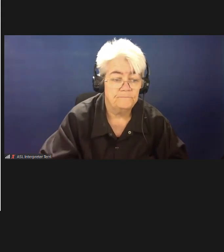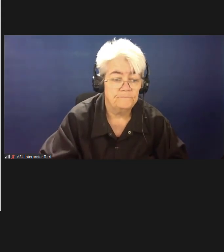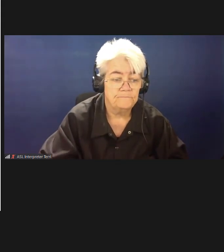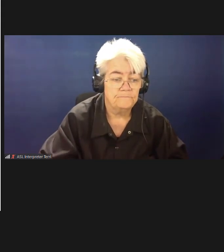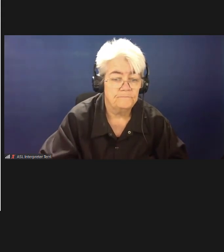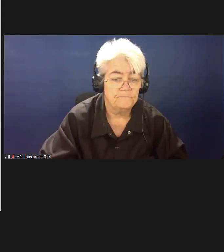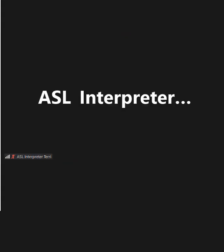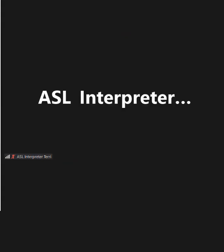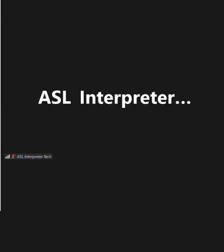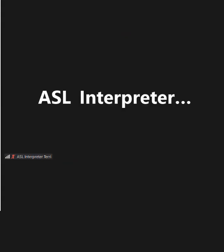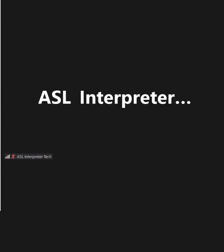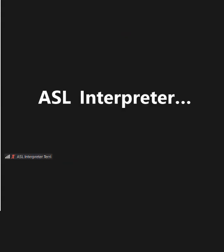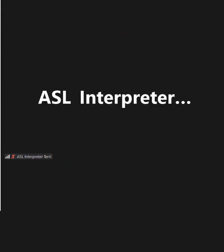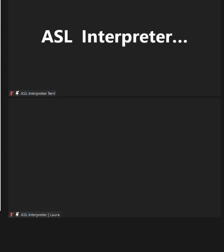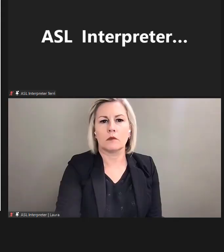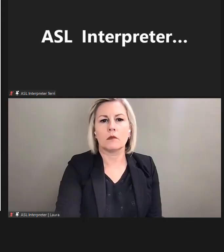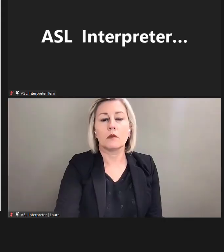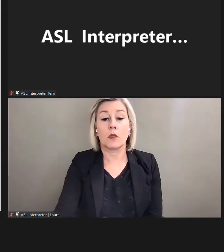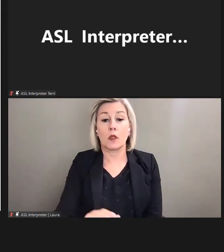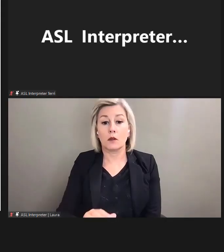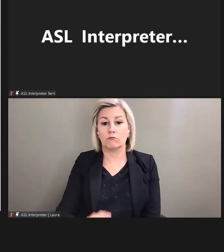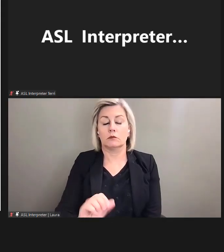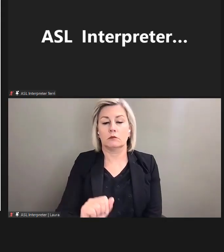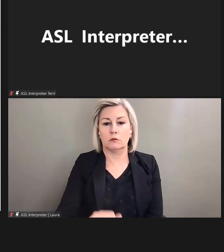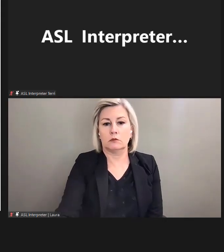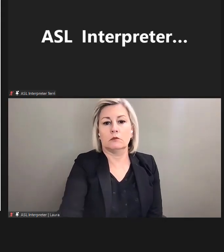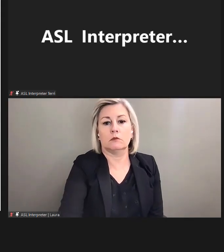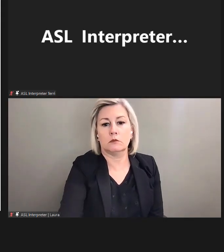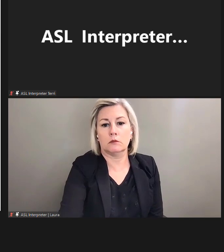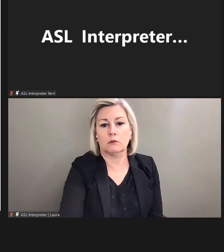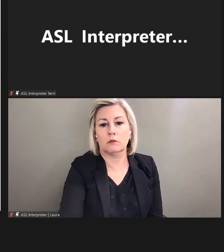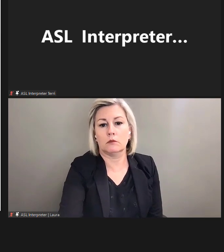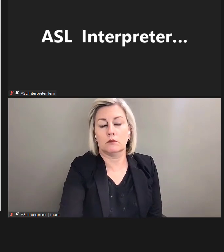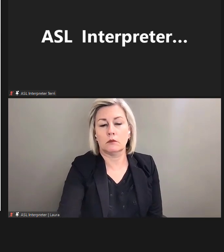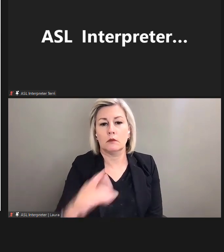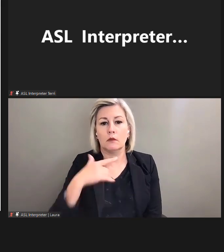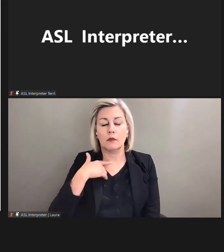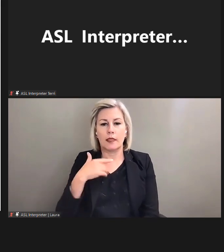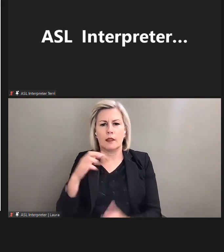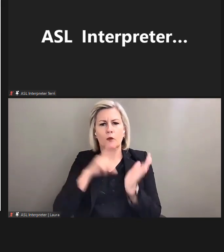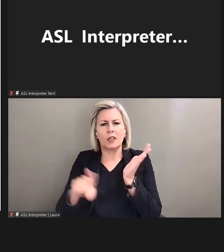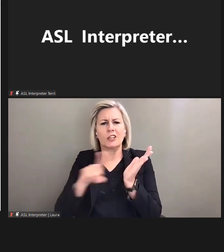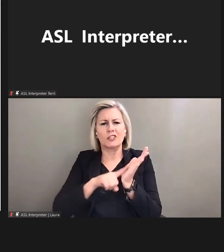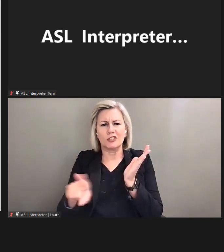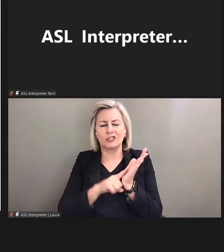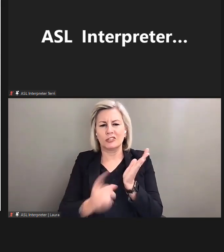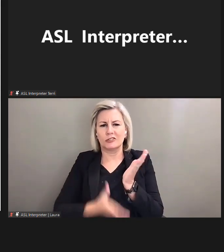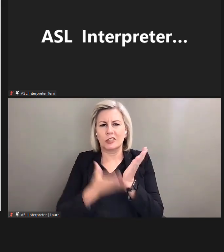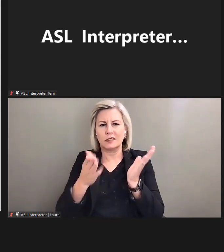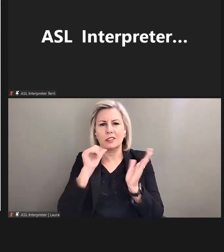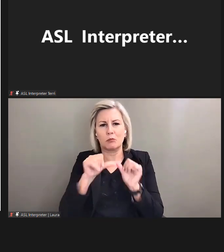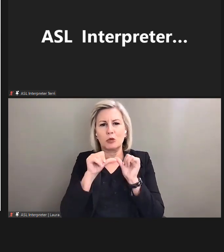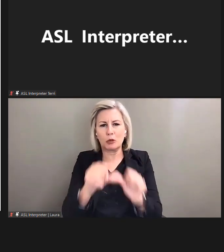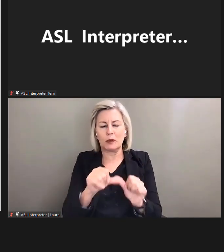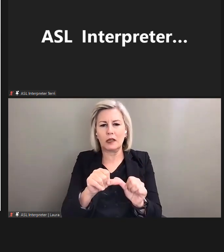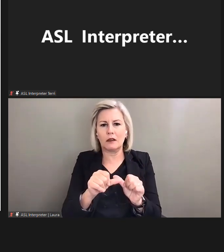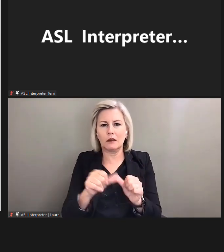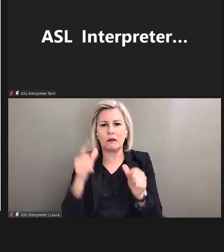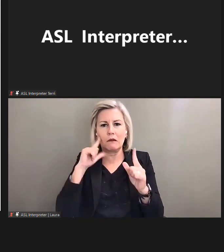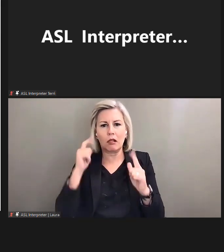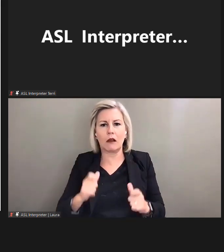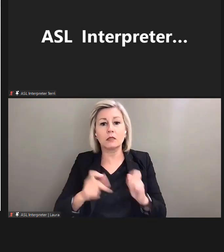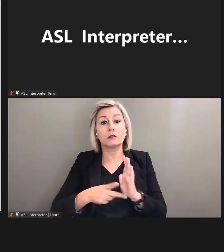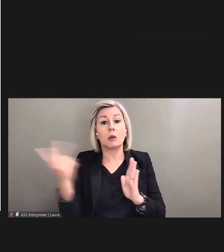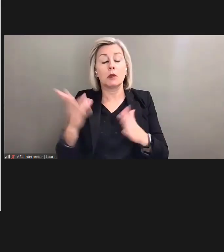because the research suggests that the incidence of permanent hearing loss actually doubles